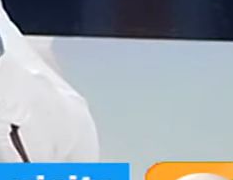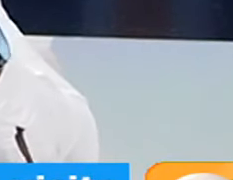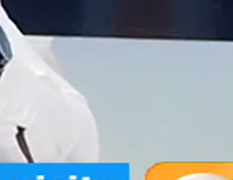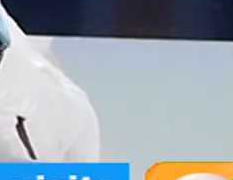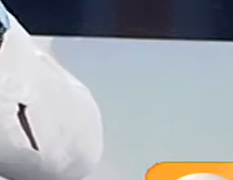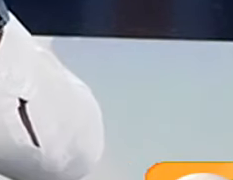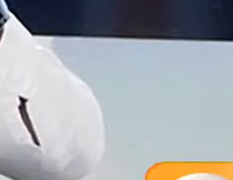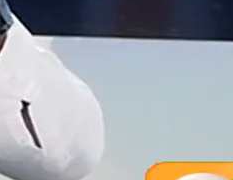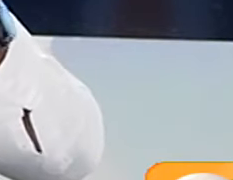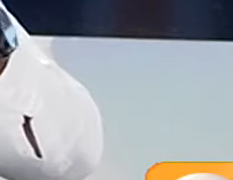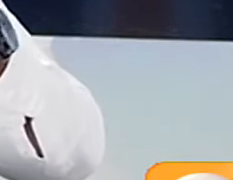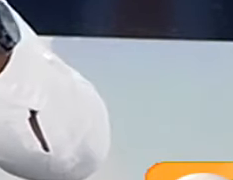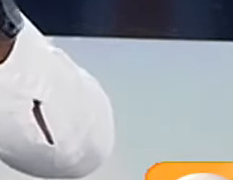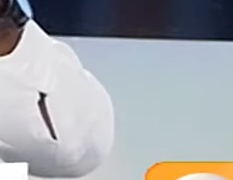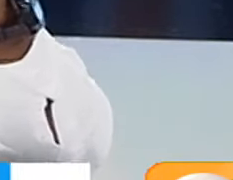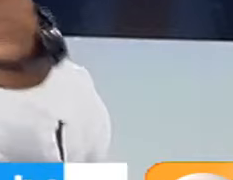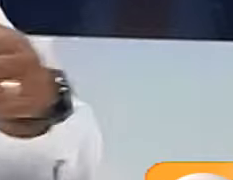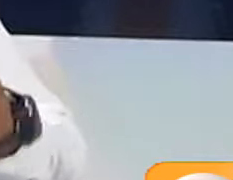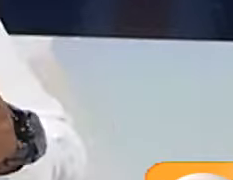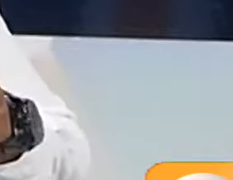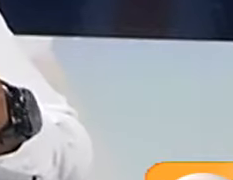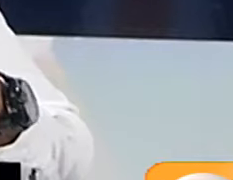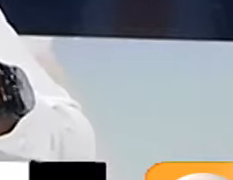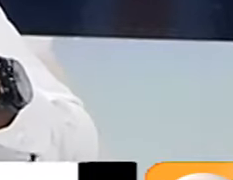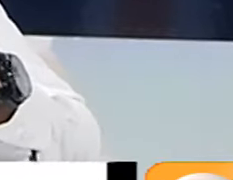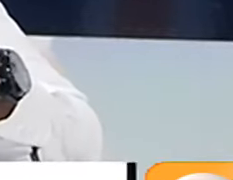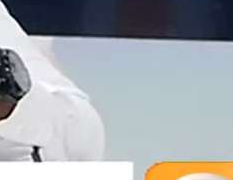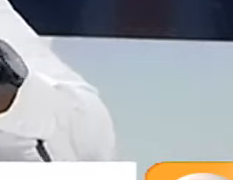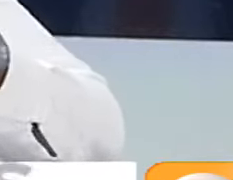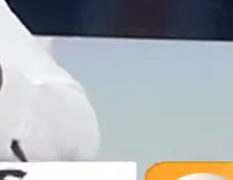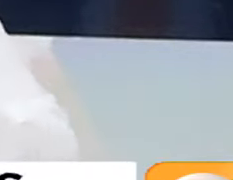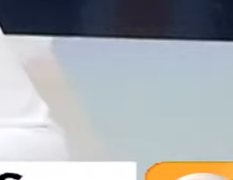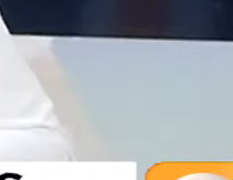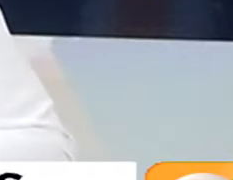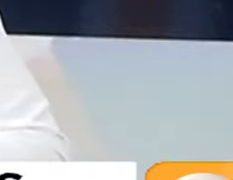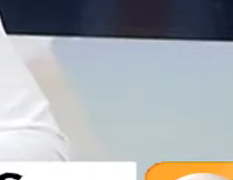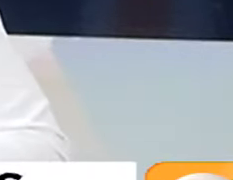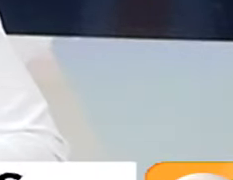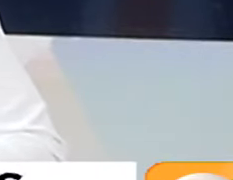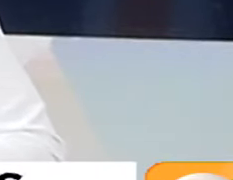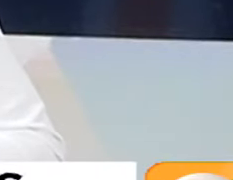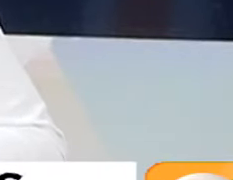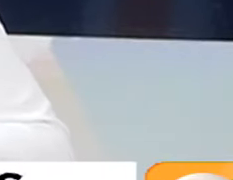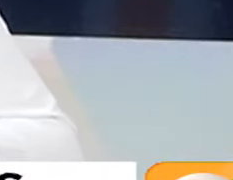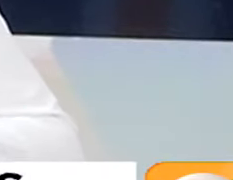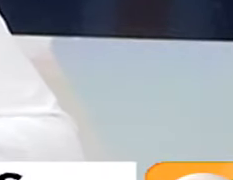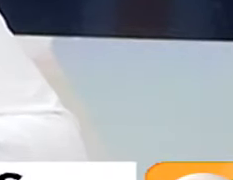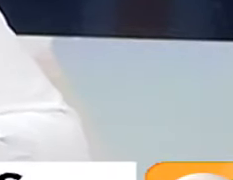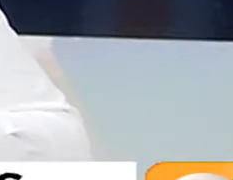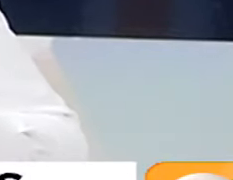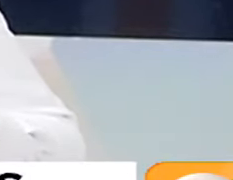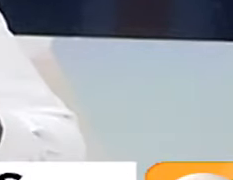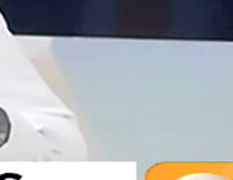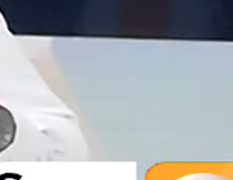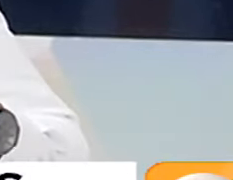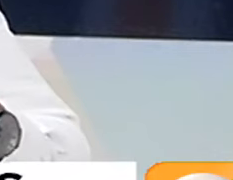for the reason that there isn't a clear here in Central Kenya. There isn't a